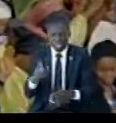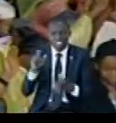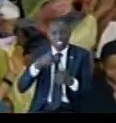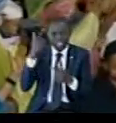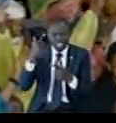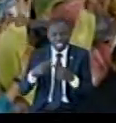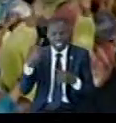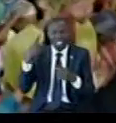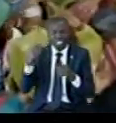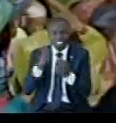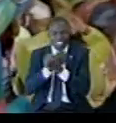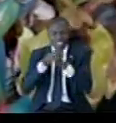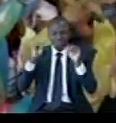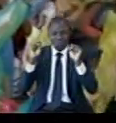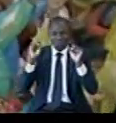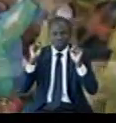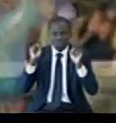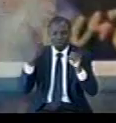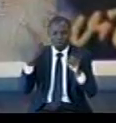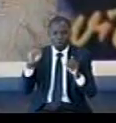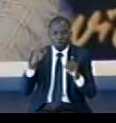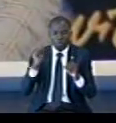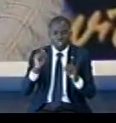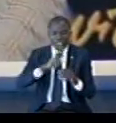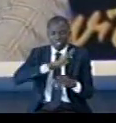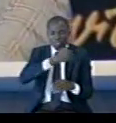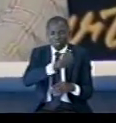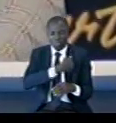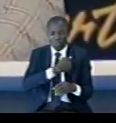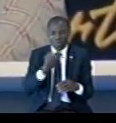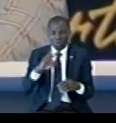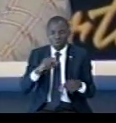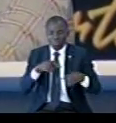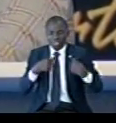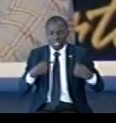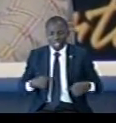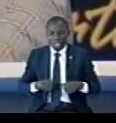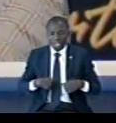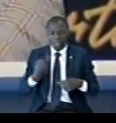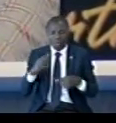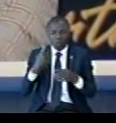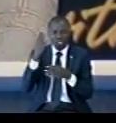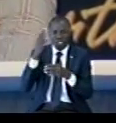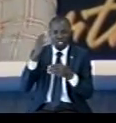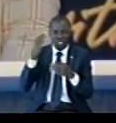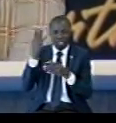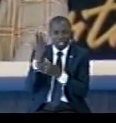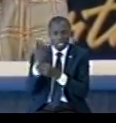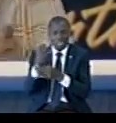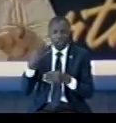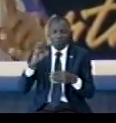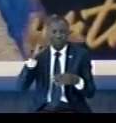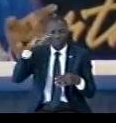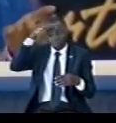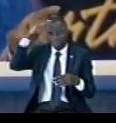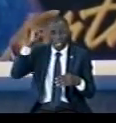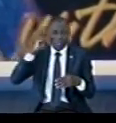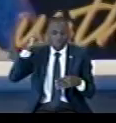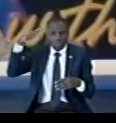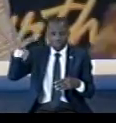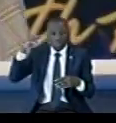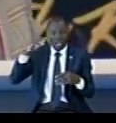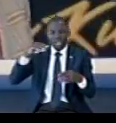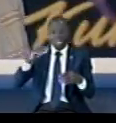the salvation of the soul, of the heart, of the man, of the woman, of the